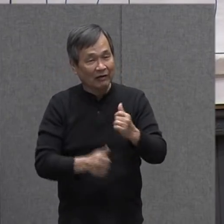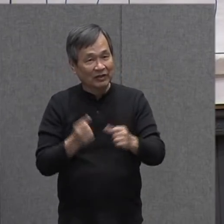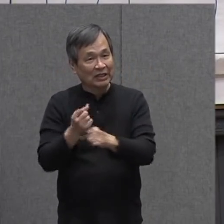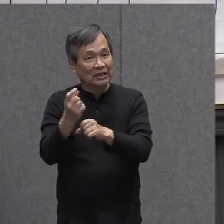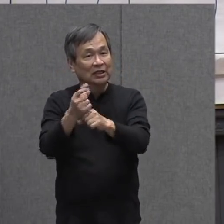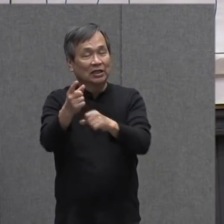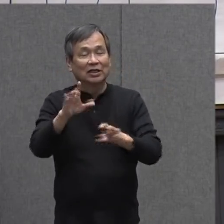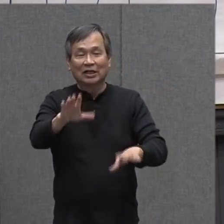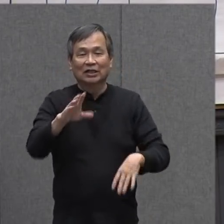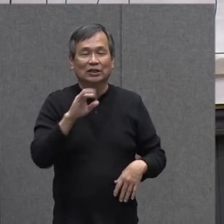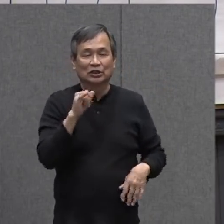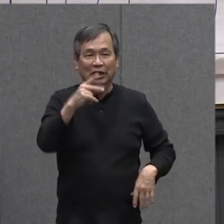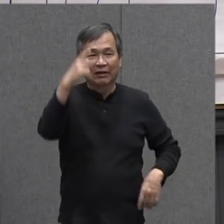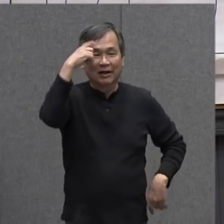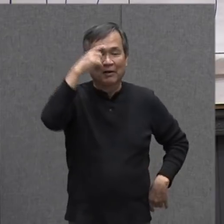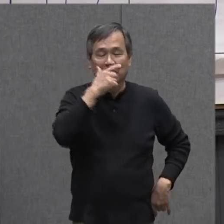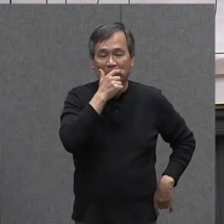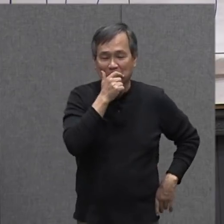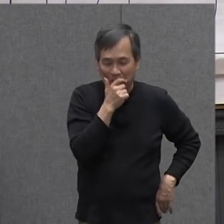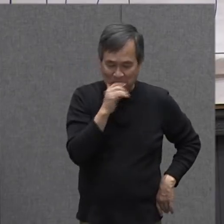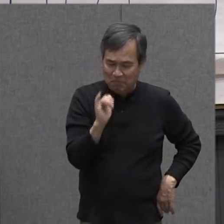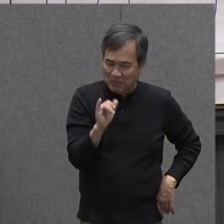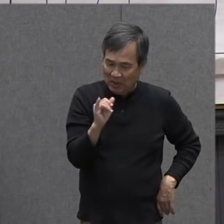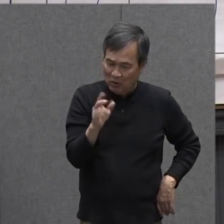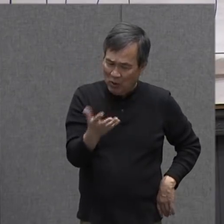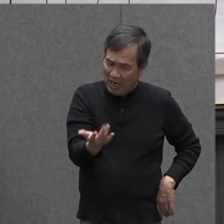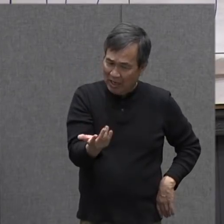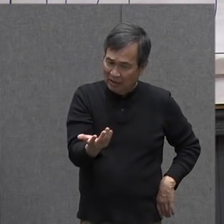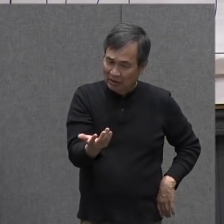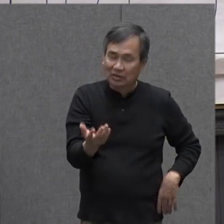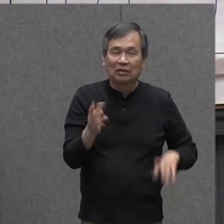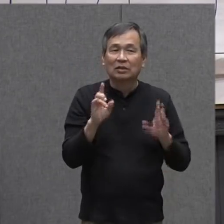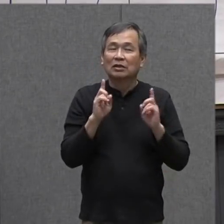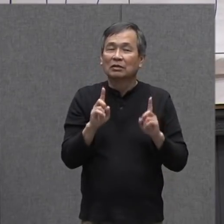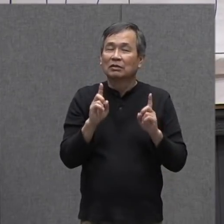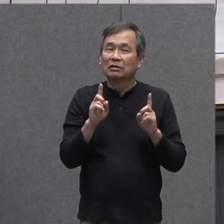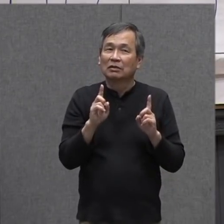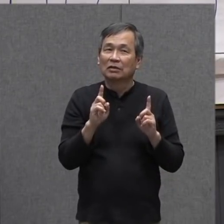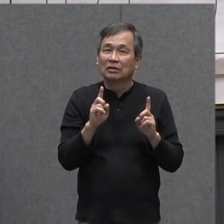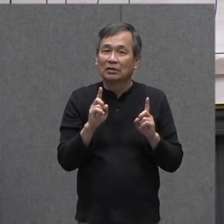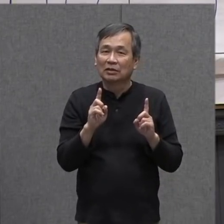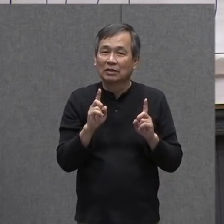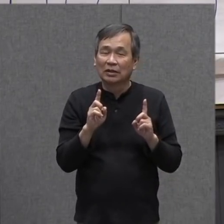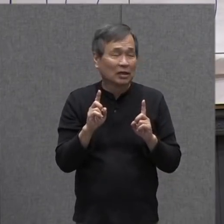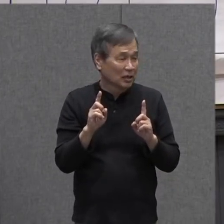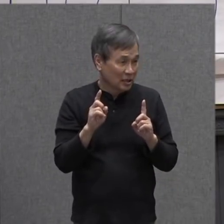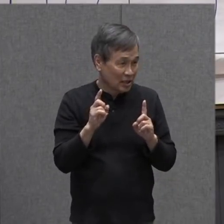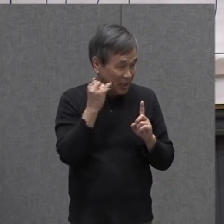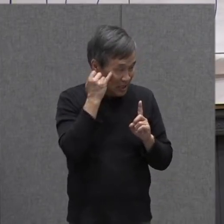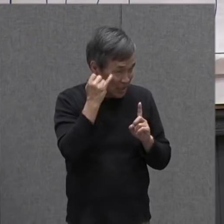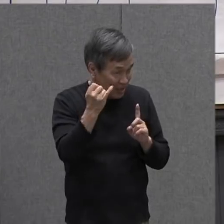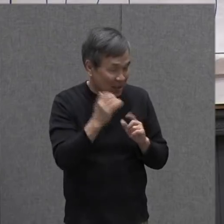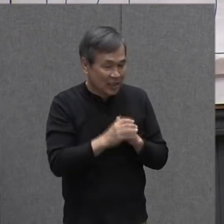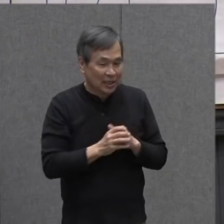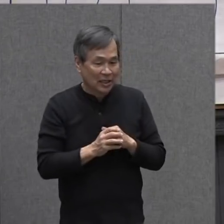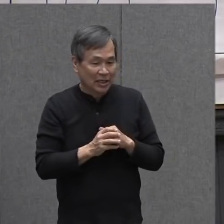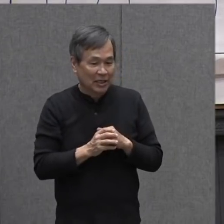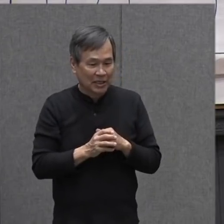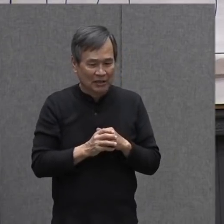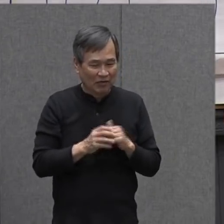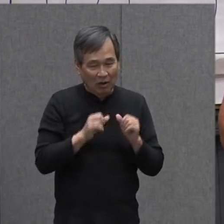be at the smallest of the fractions. Okay. All right. 2/10 doesn't